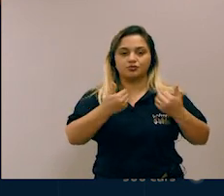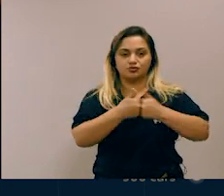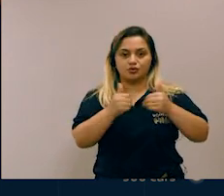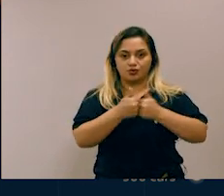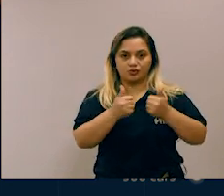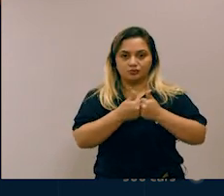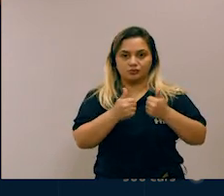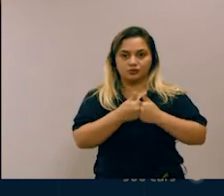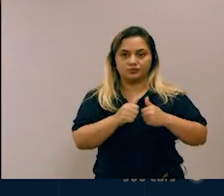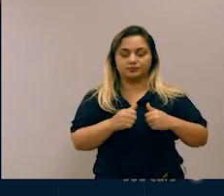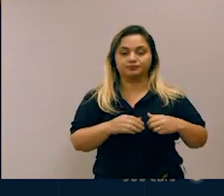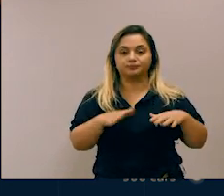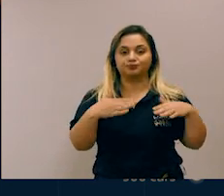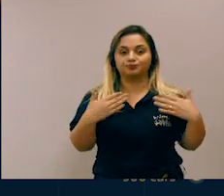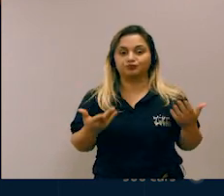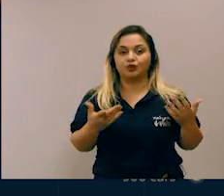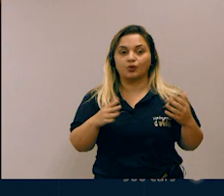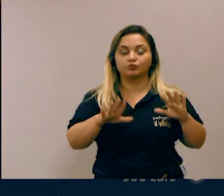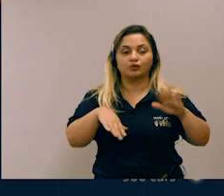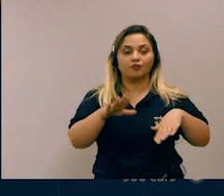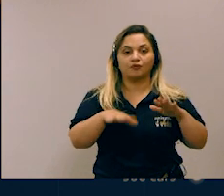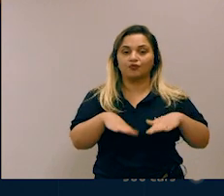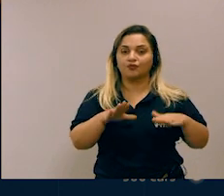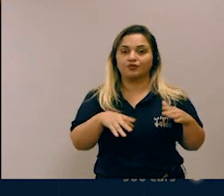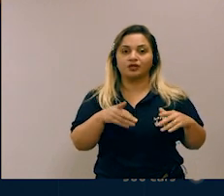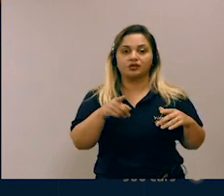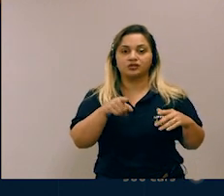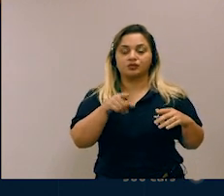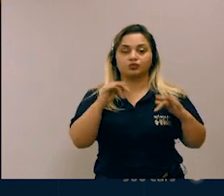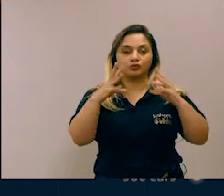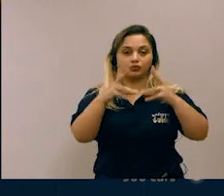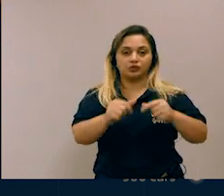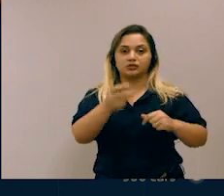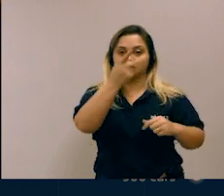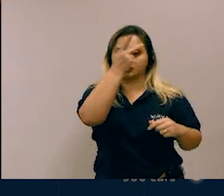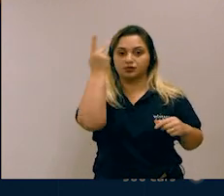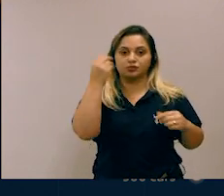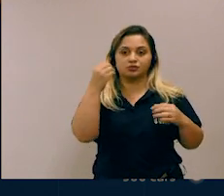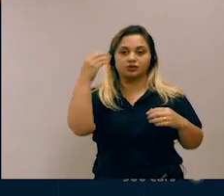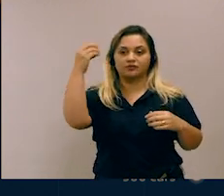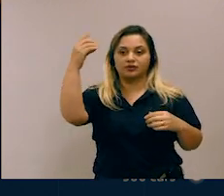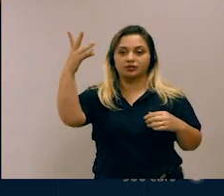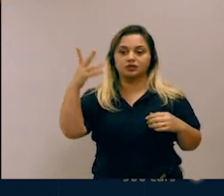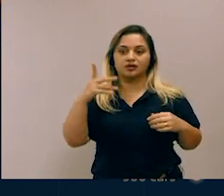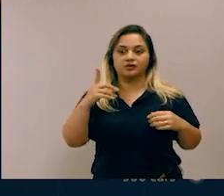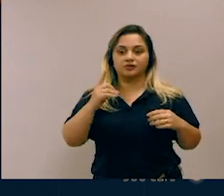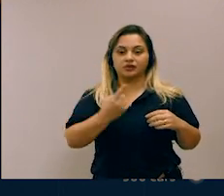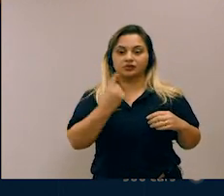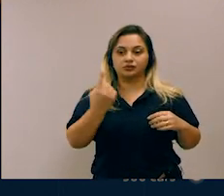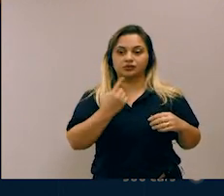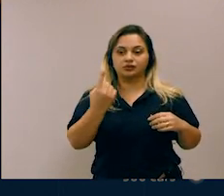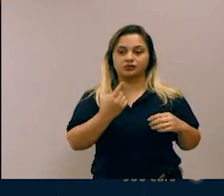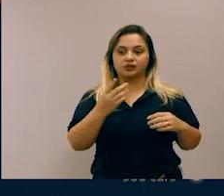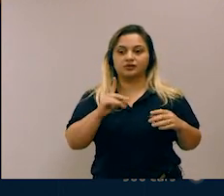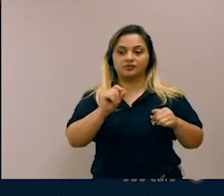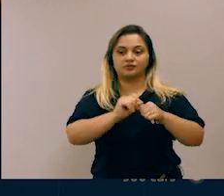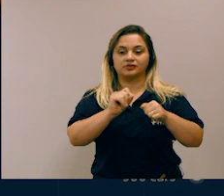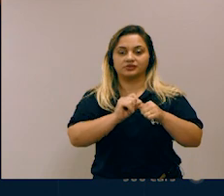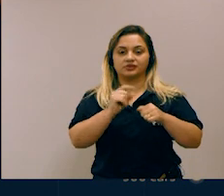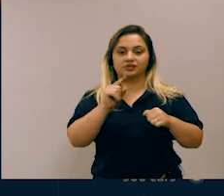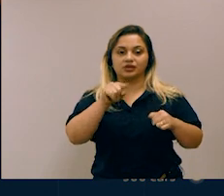So maybe we thought that all of these people who commute alone by car just do it because they live too far away from their